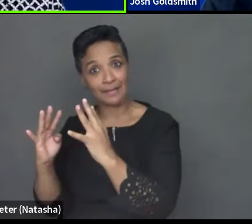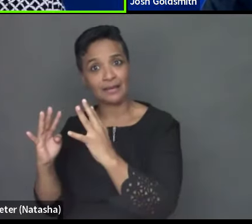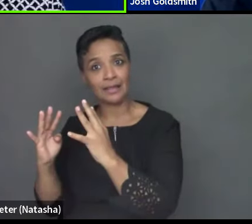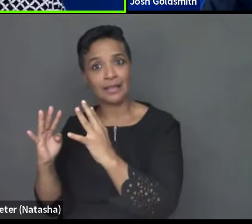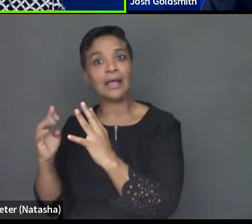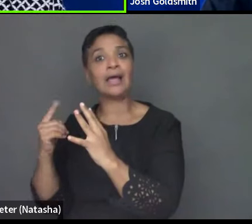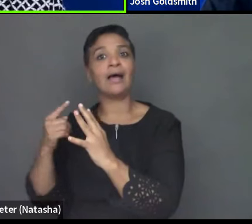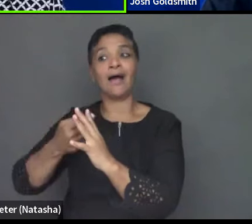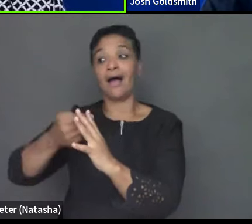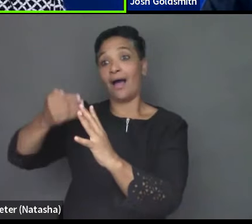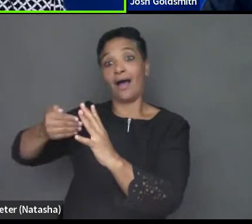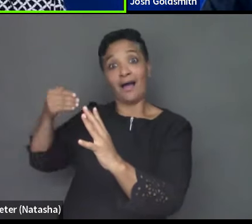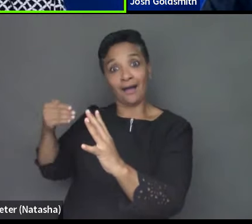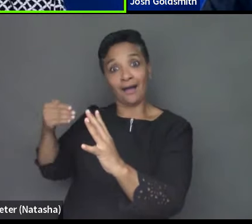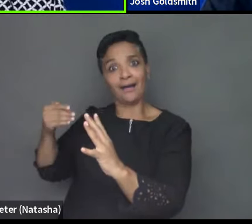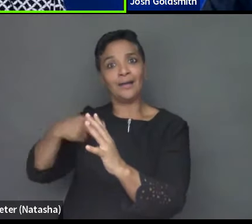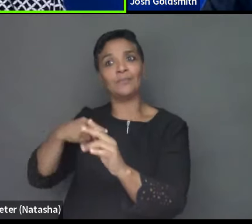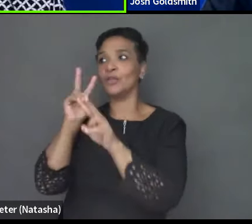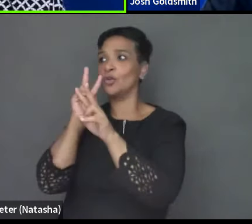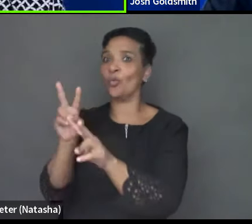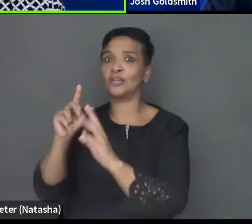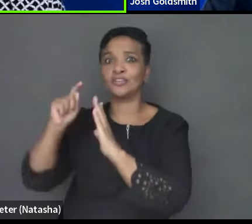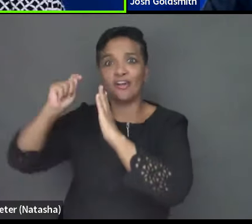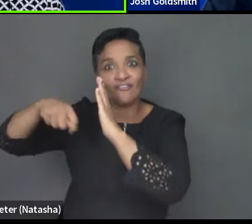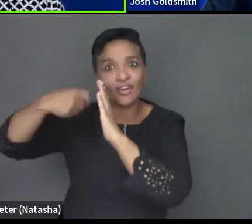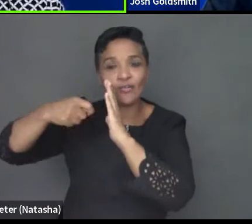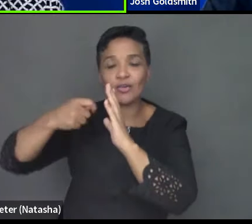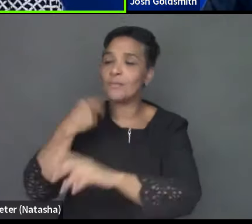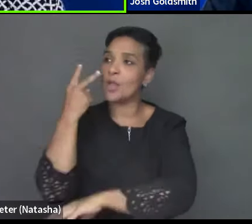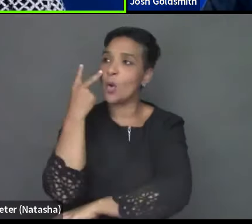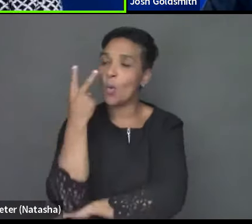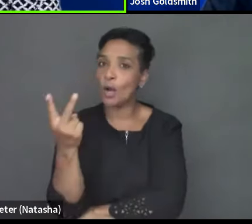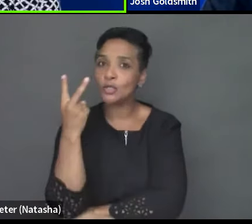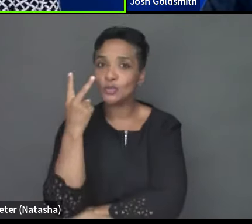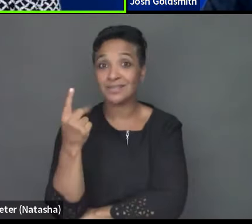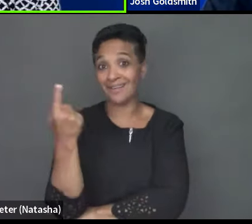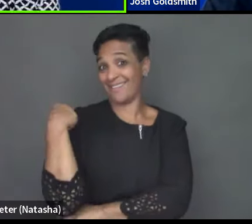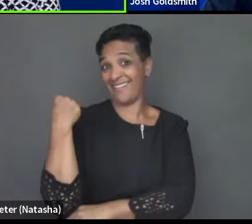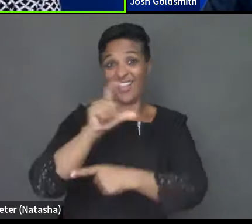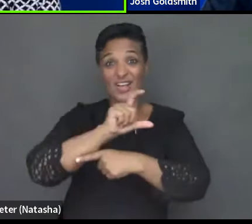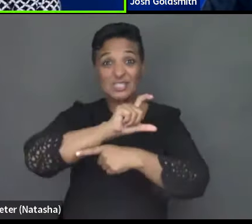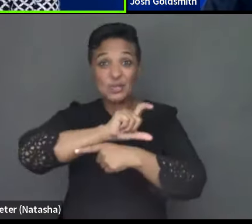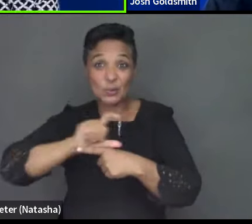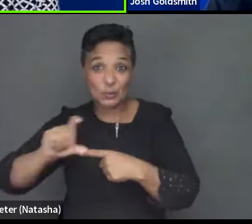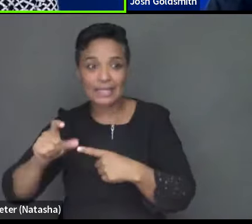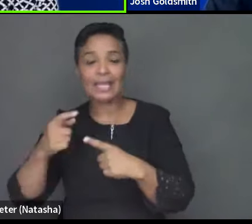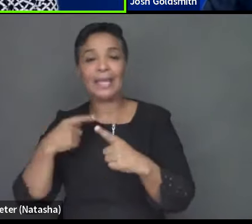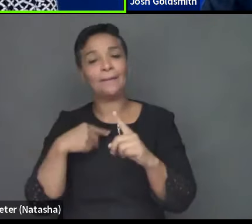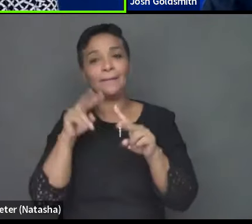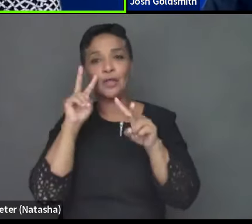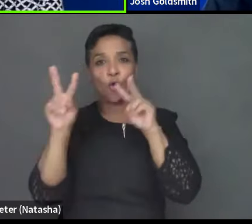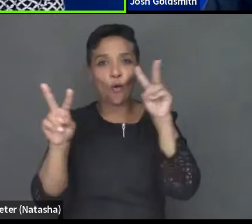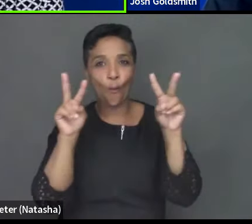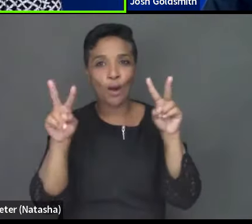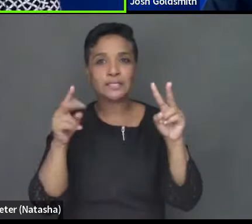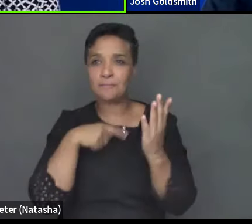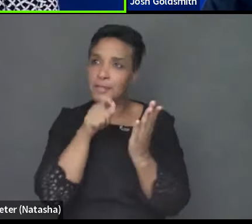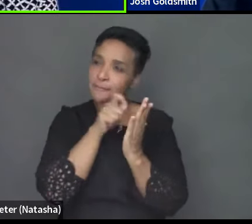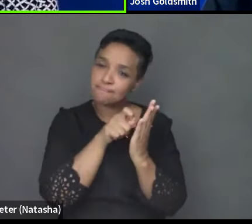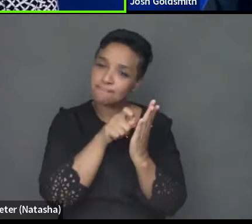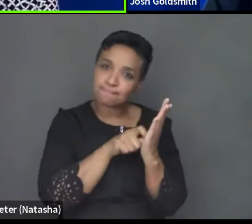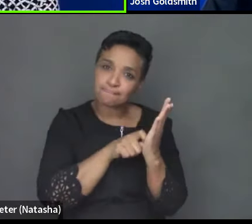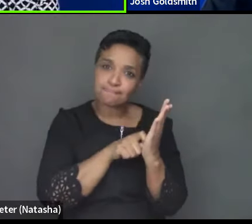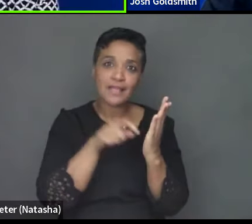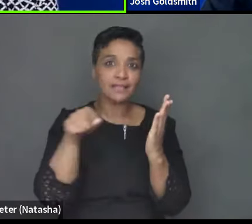from the 2021 Innovation in Interpreting Summit. And just last week, I was watching another one and I was taking some notes, and it was really